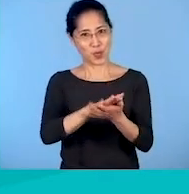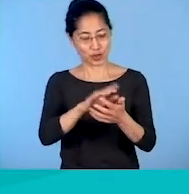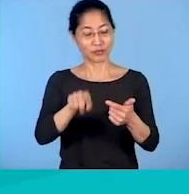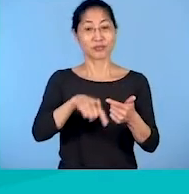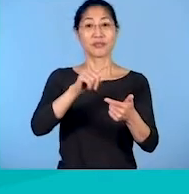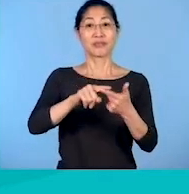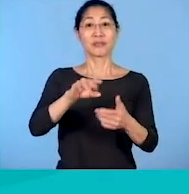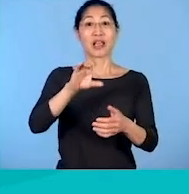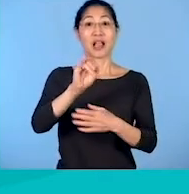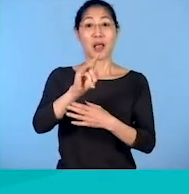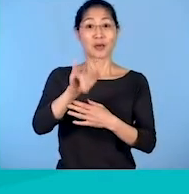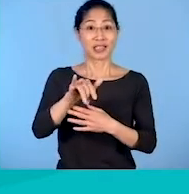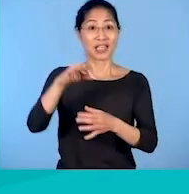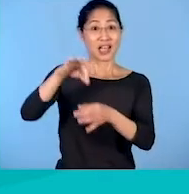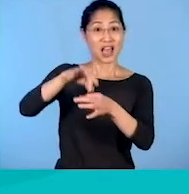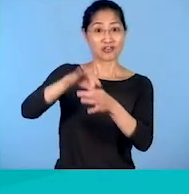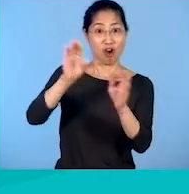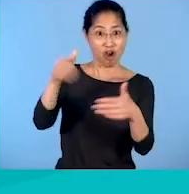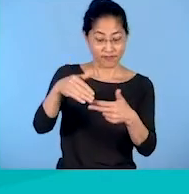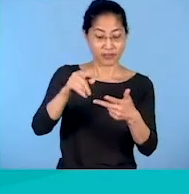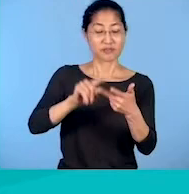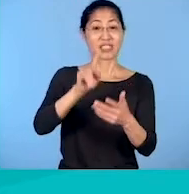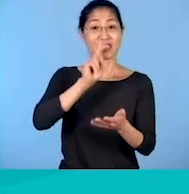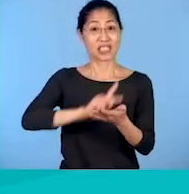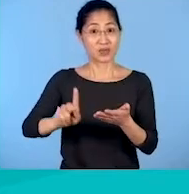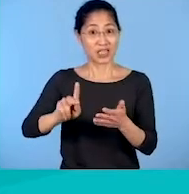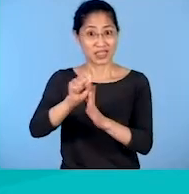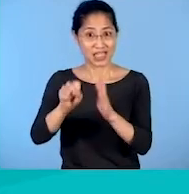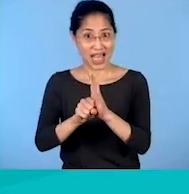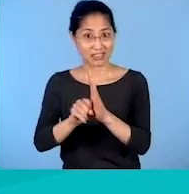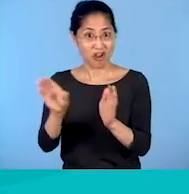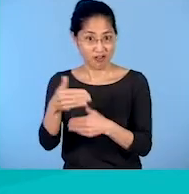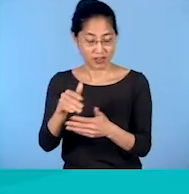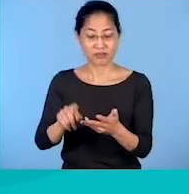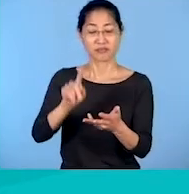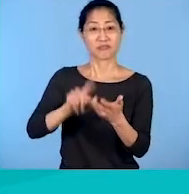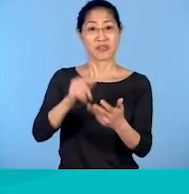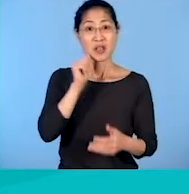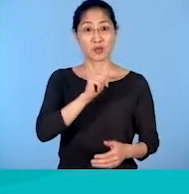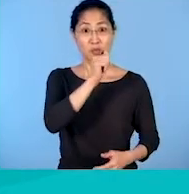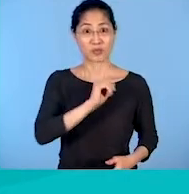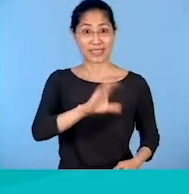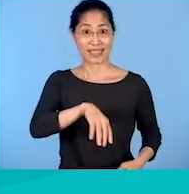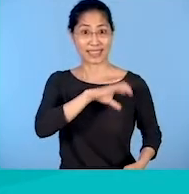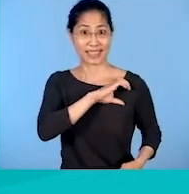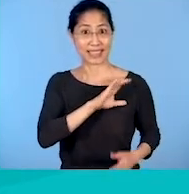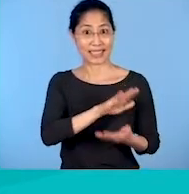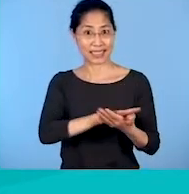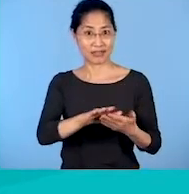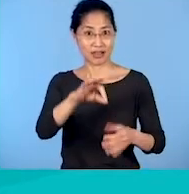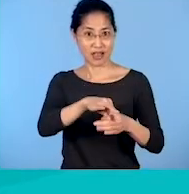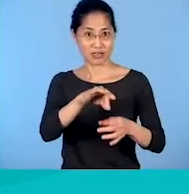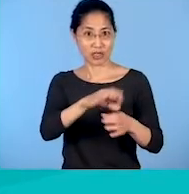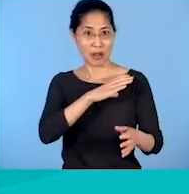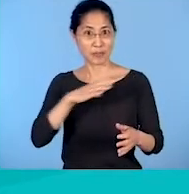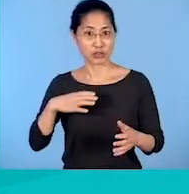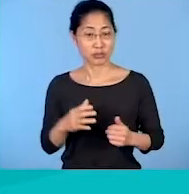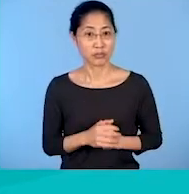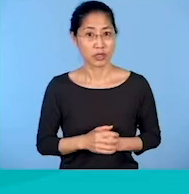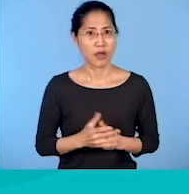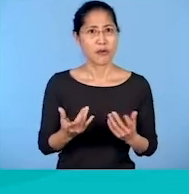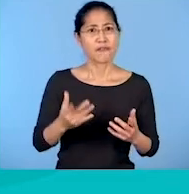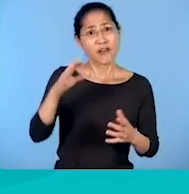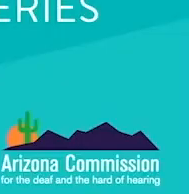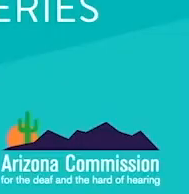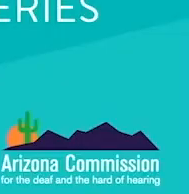um and then they are captioned as well so for it to be fully um oftentimes people will turn to google to look up voting information but